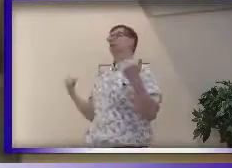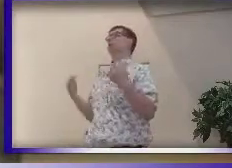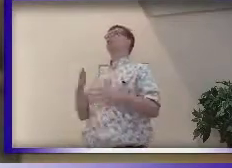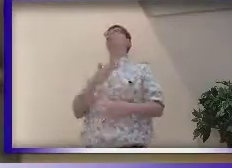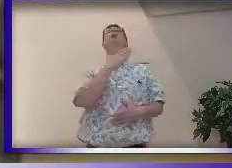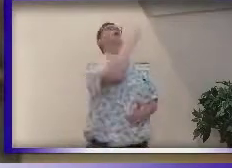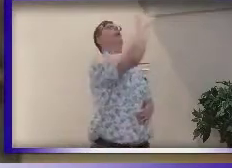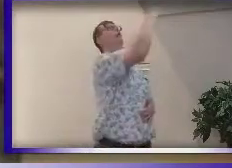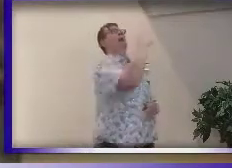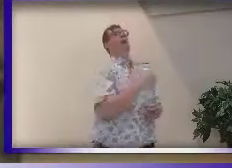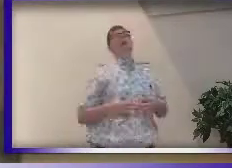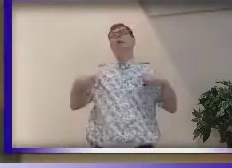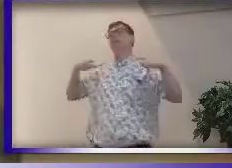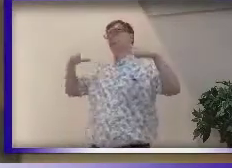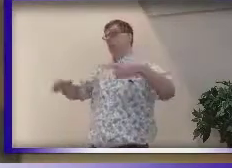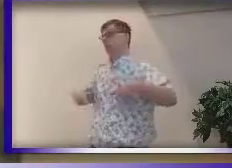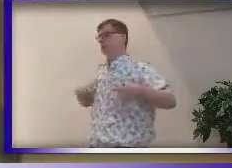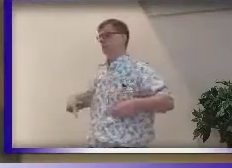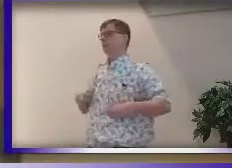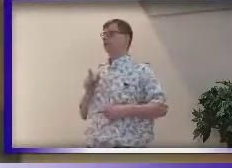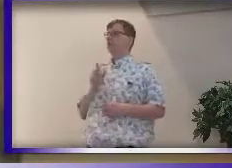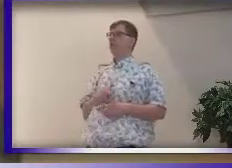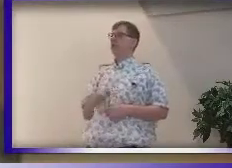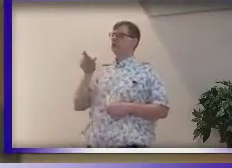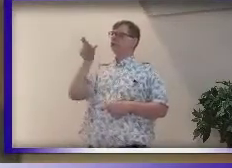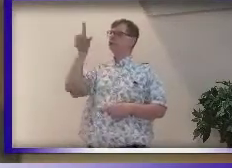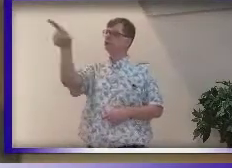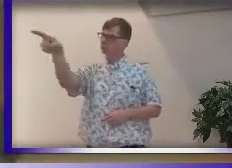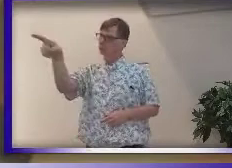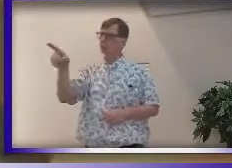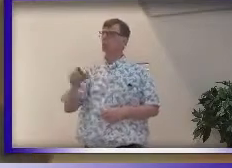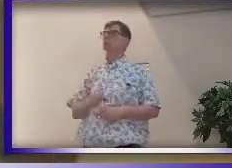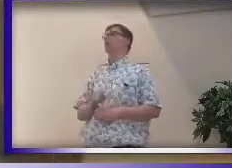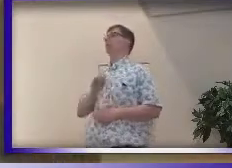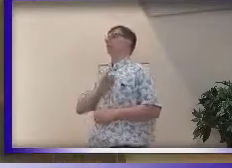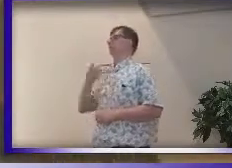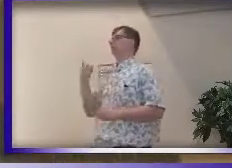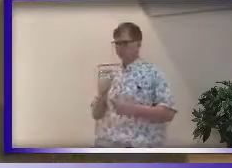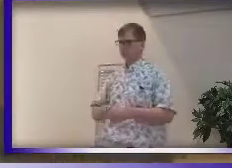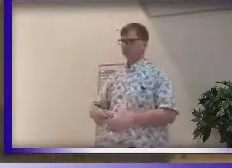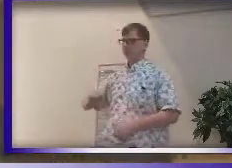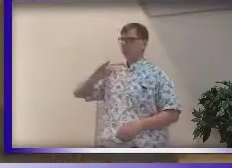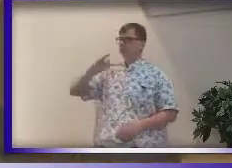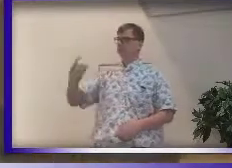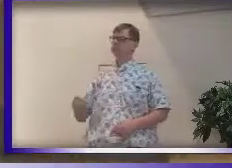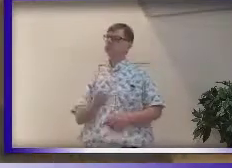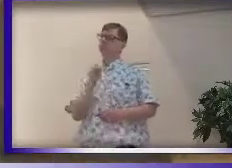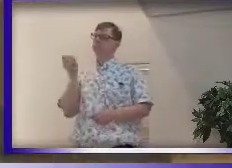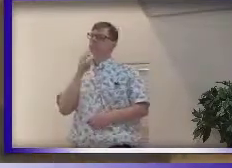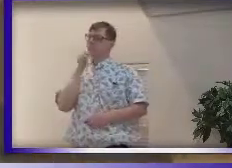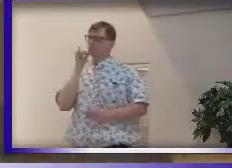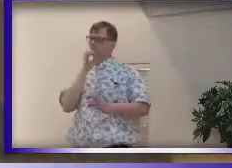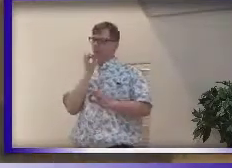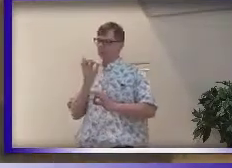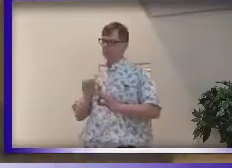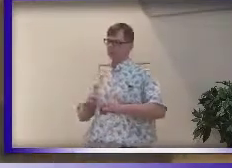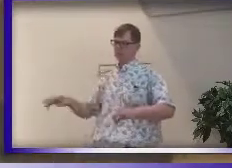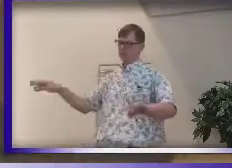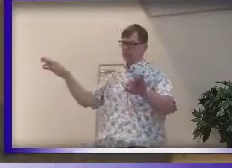meditation I got, if I was on a date with God today, would I purposely try and be boring and